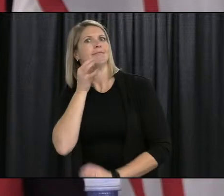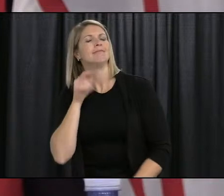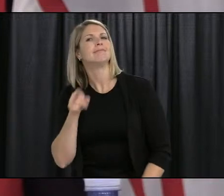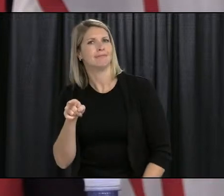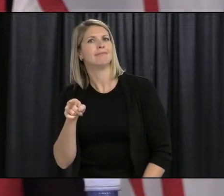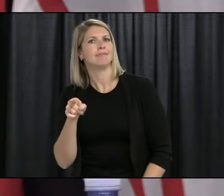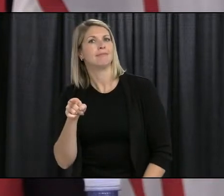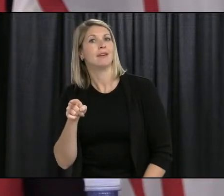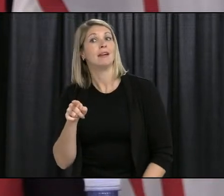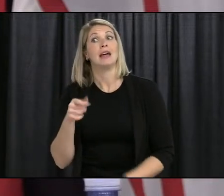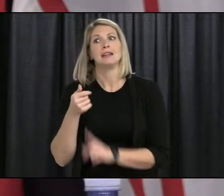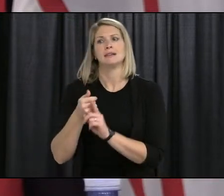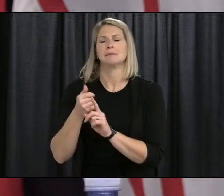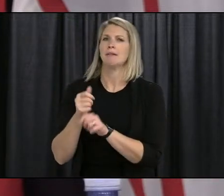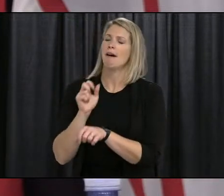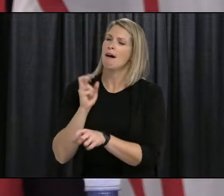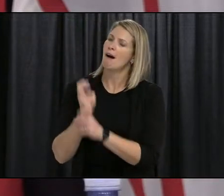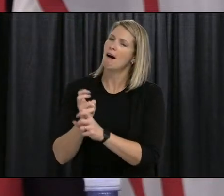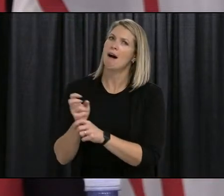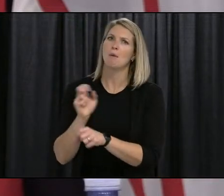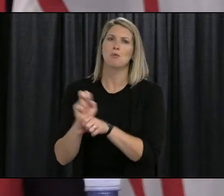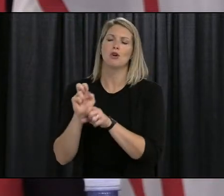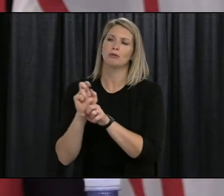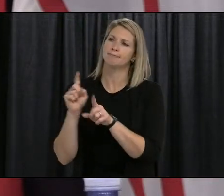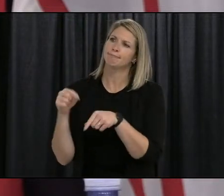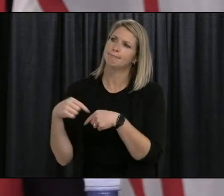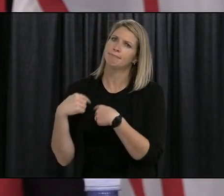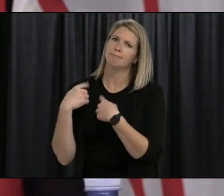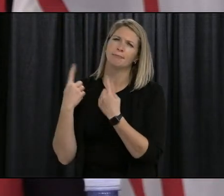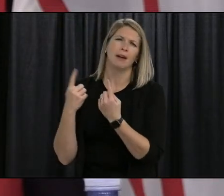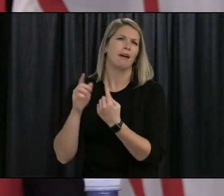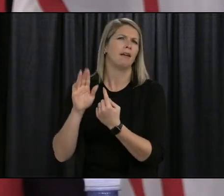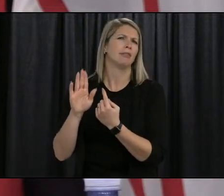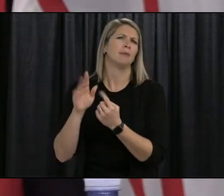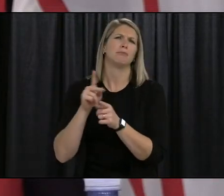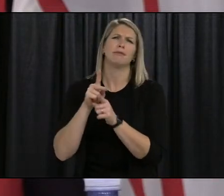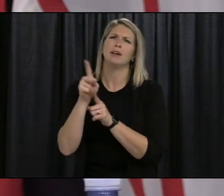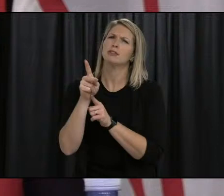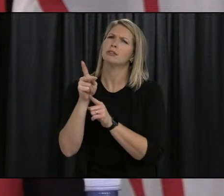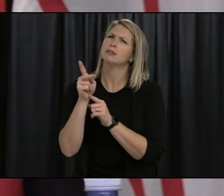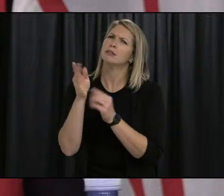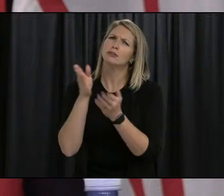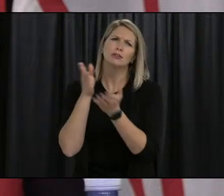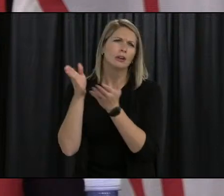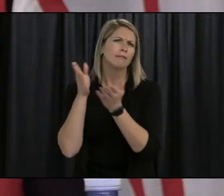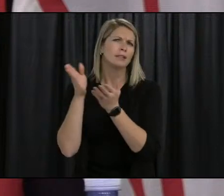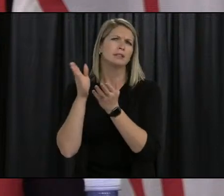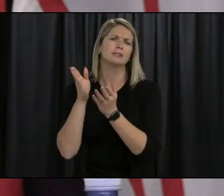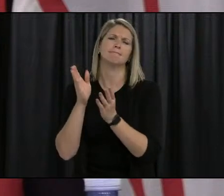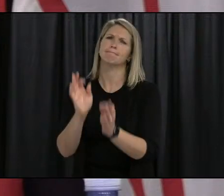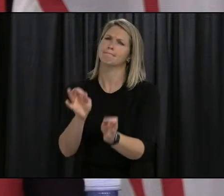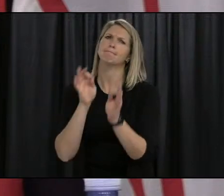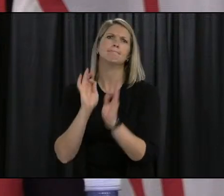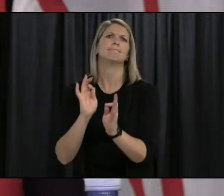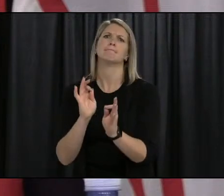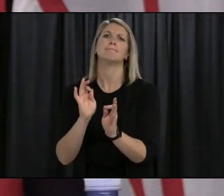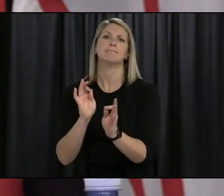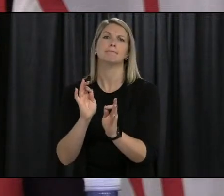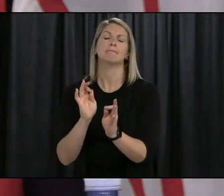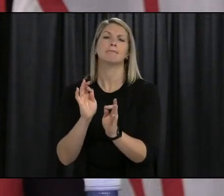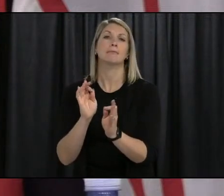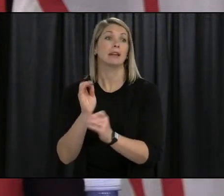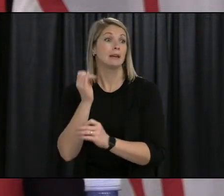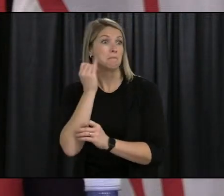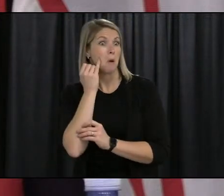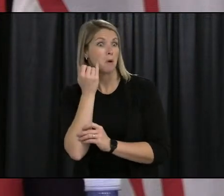have worked hard and provided stellar service and continue to do so, and are ready in the